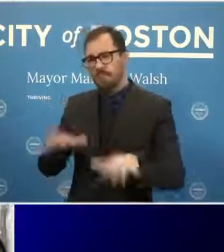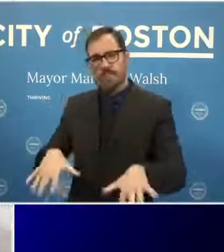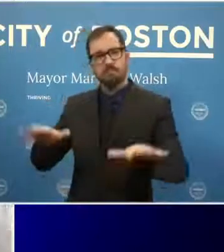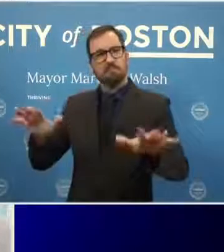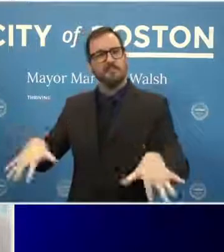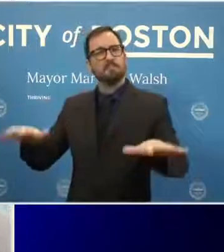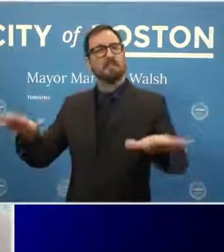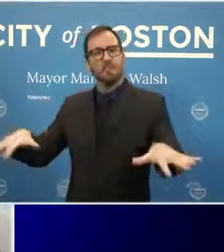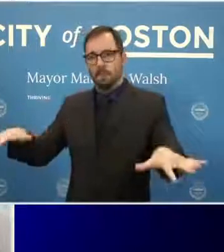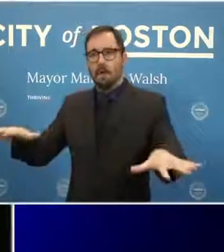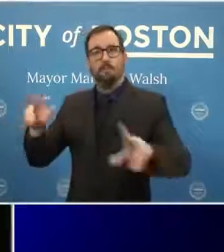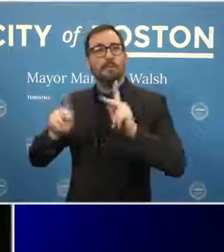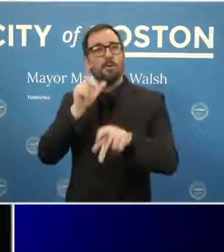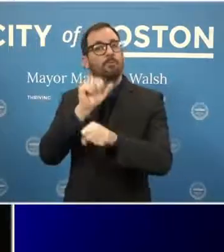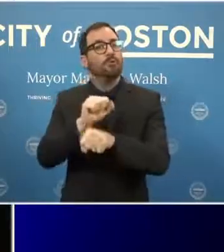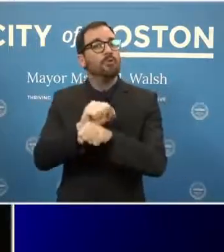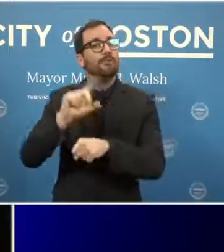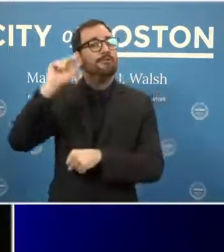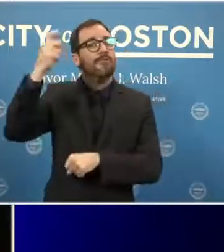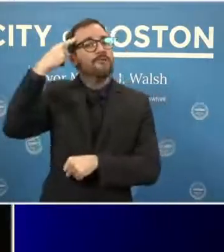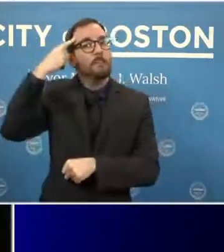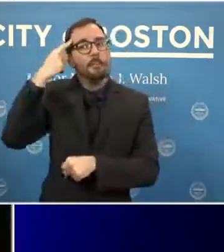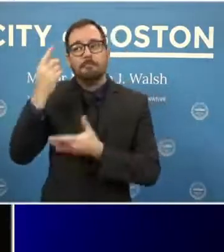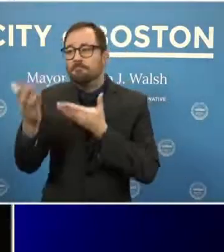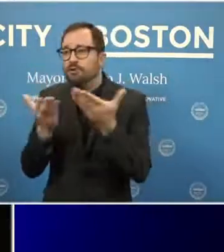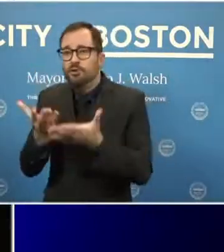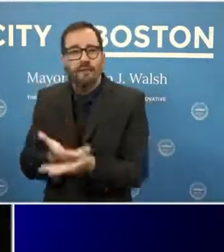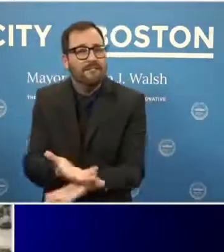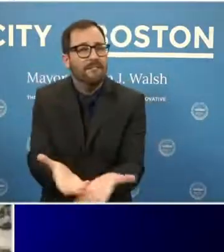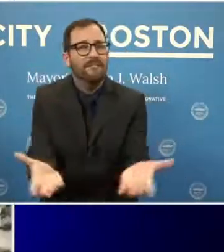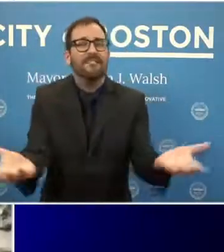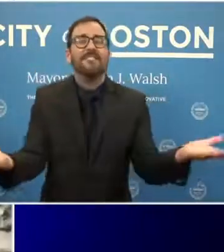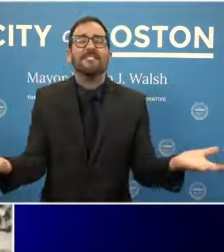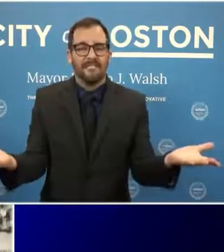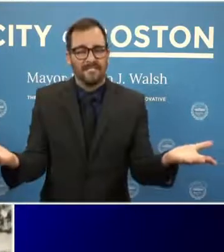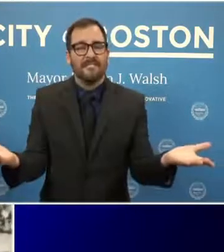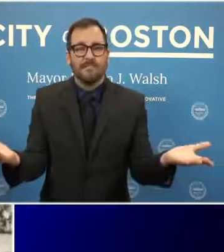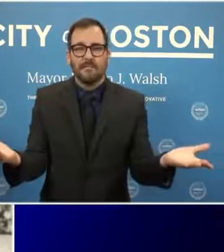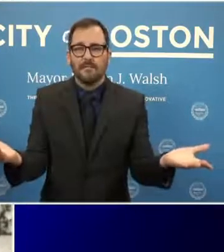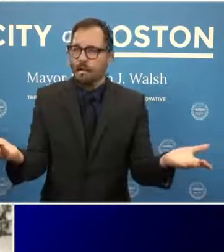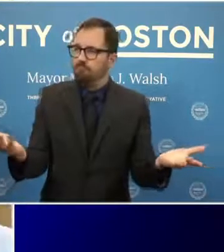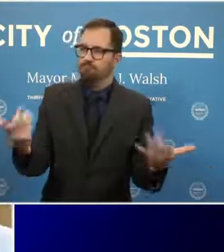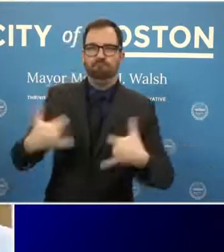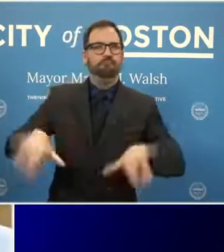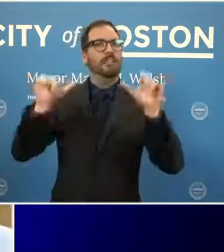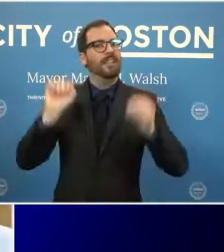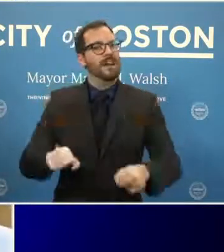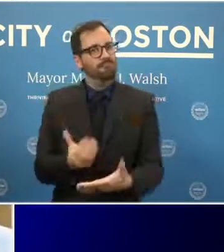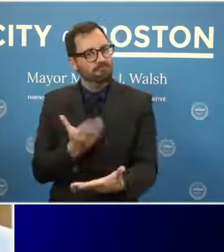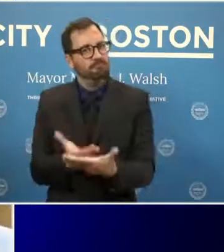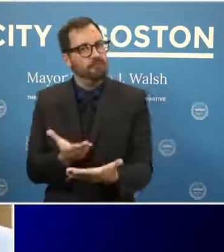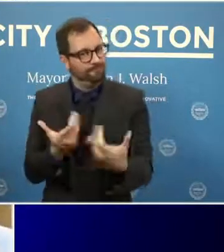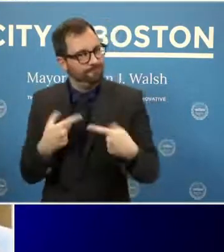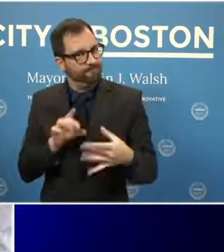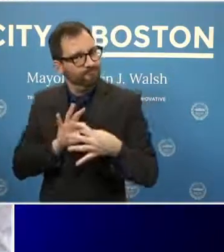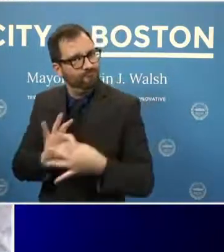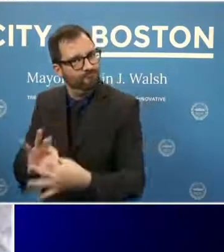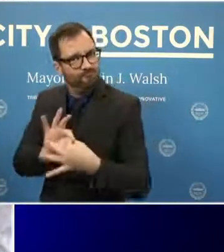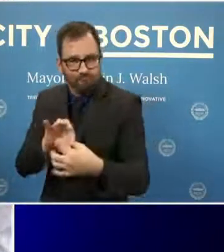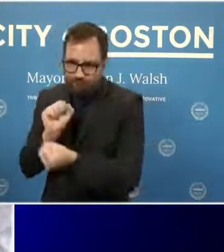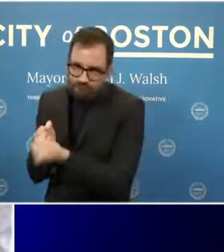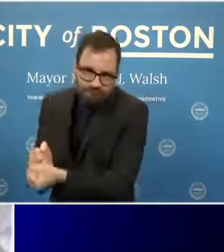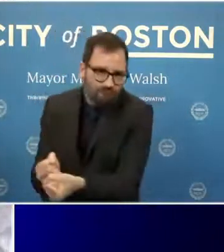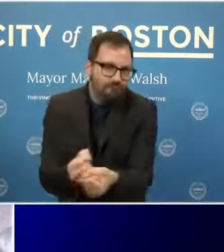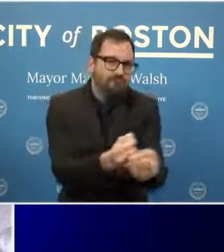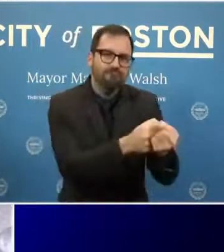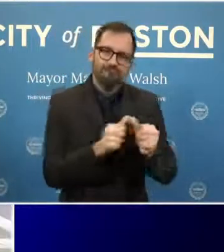each other. My message for the city of Boston is that brighter days are ahead. I feel like we are better prepared